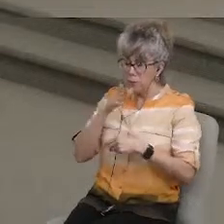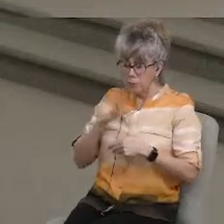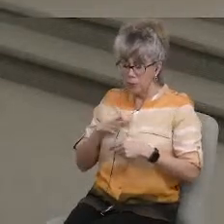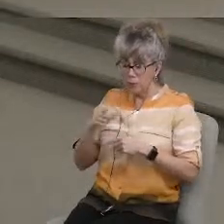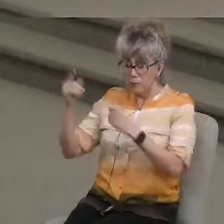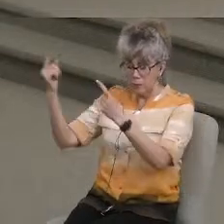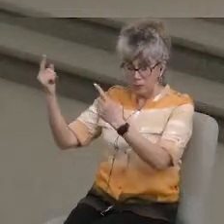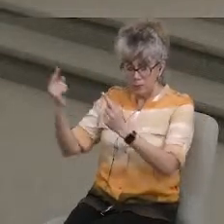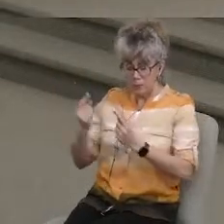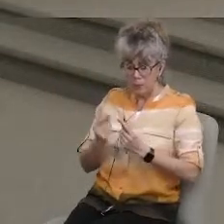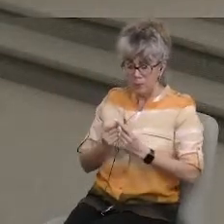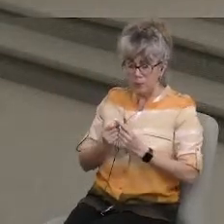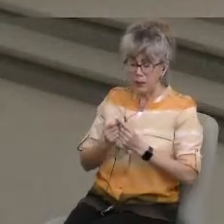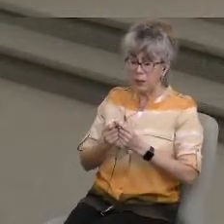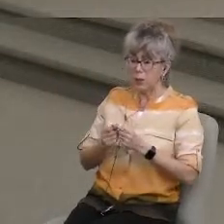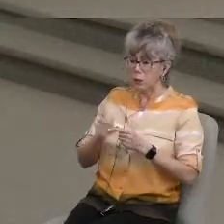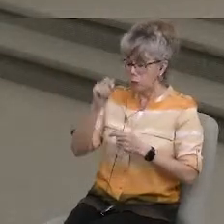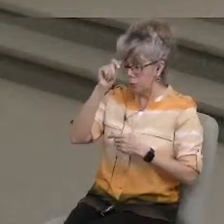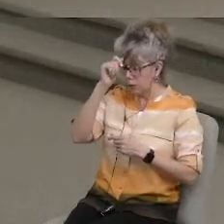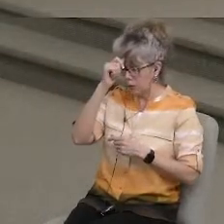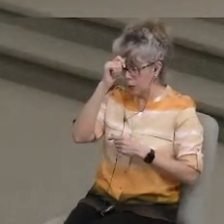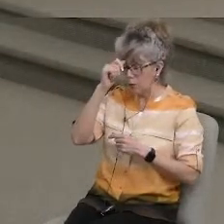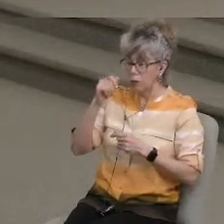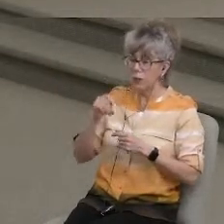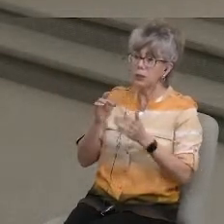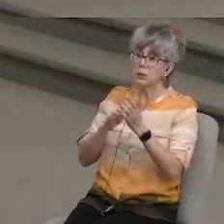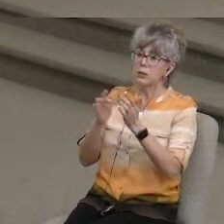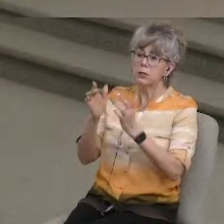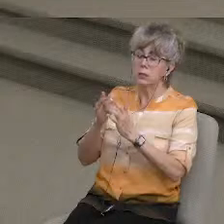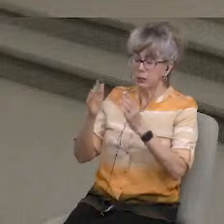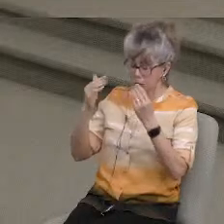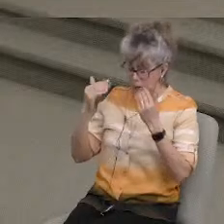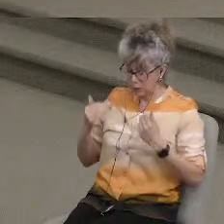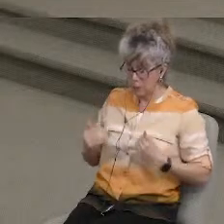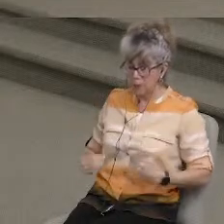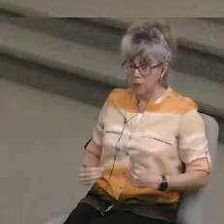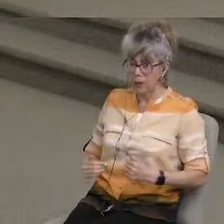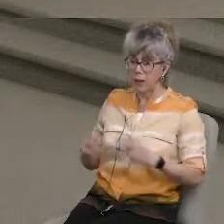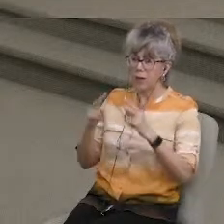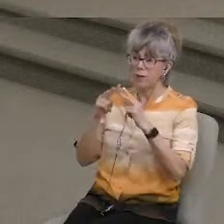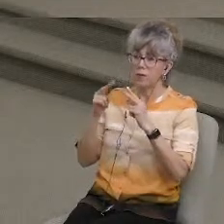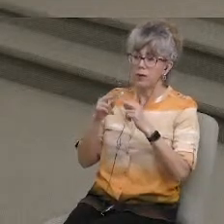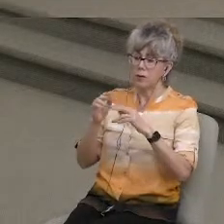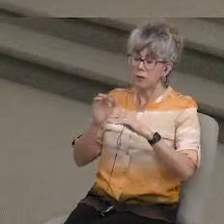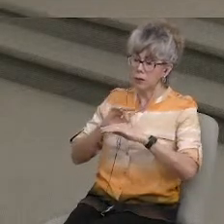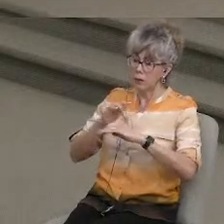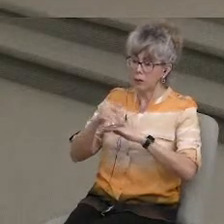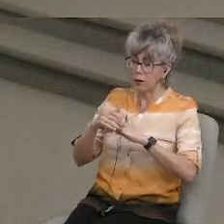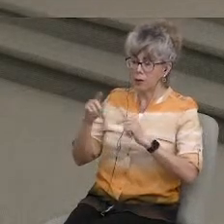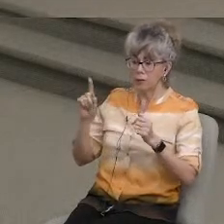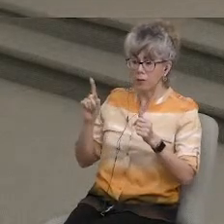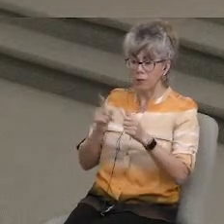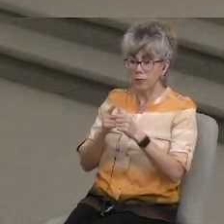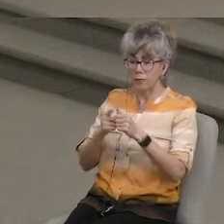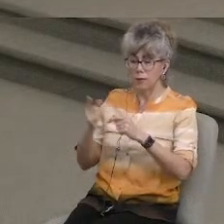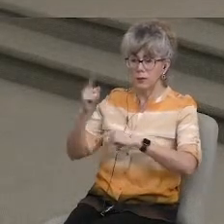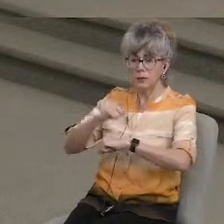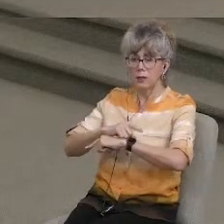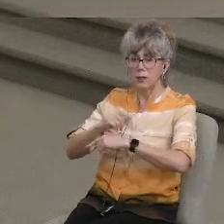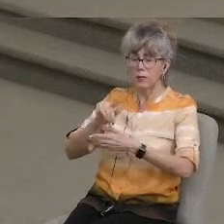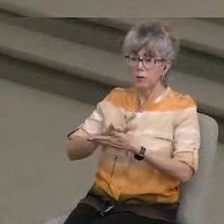they might go to anoint Jesus' body. Very early on the first day of the week, just